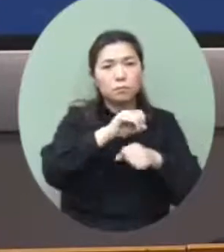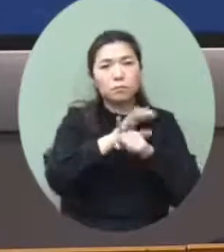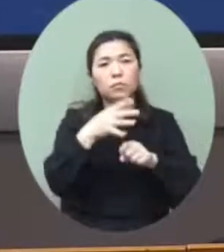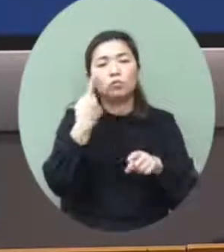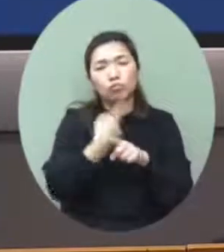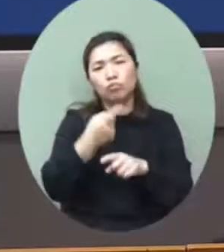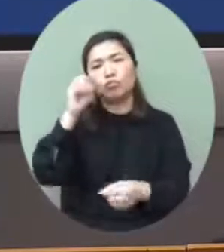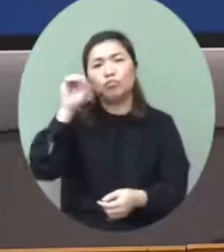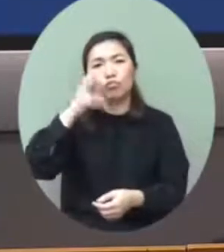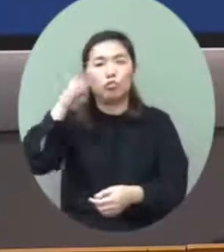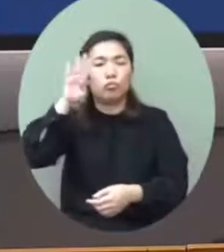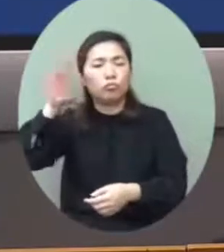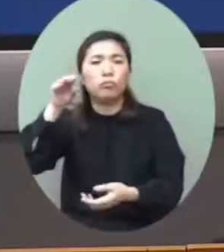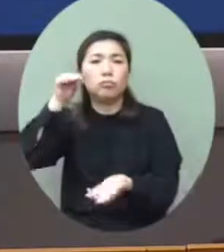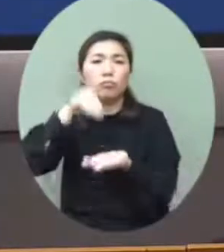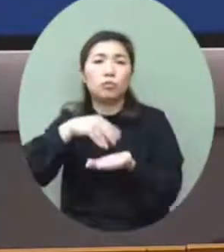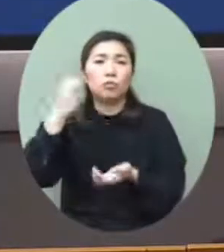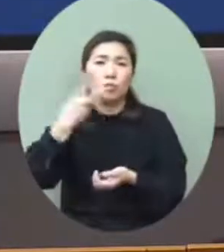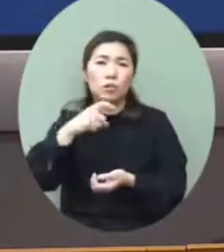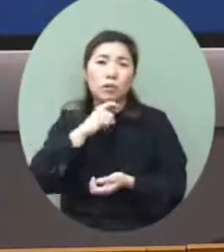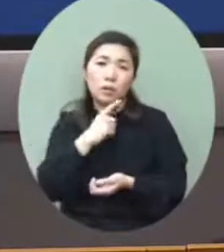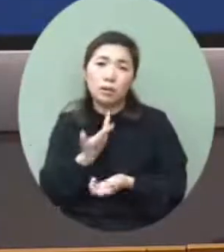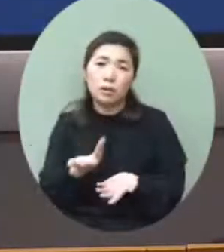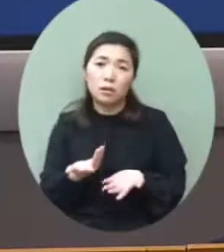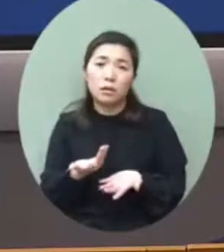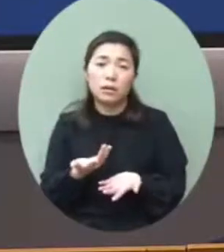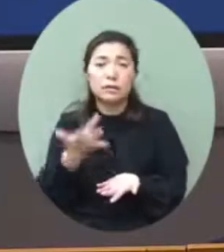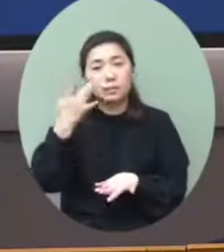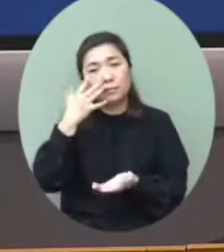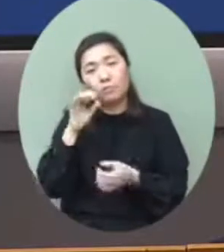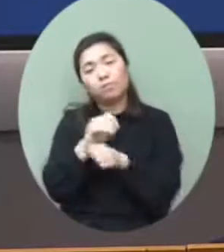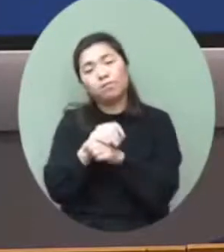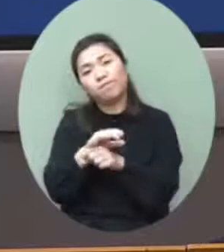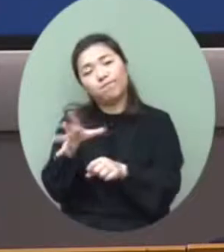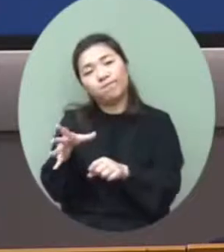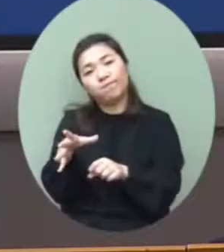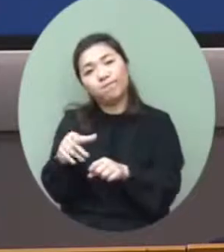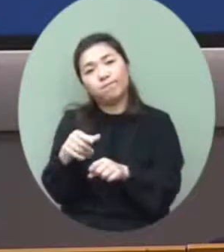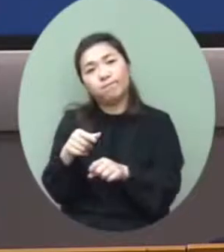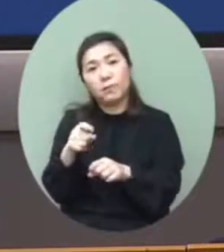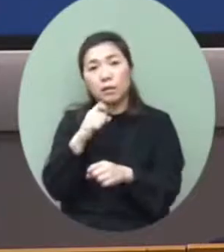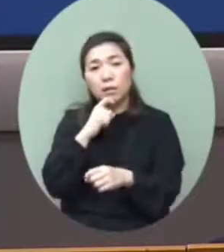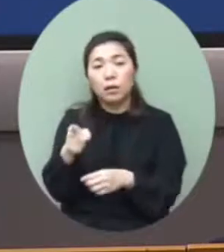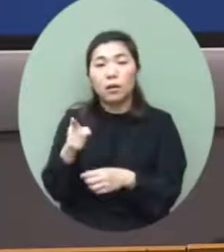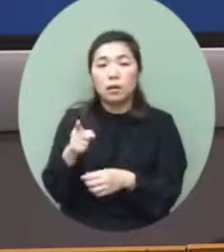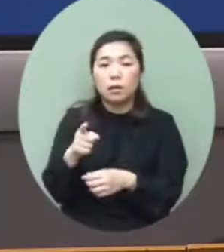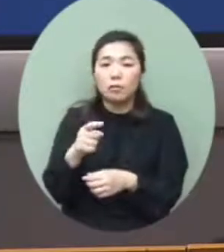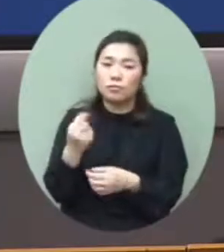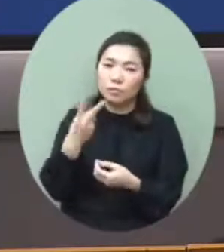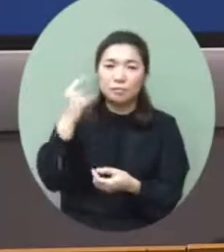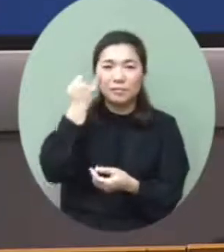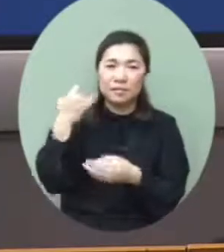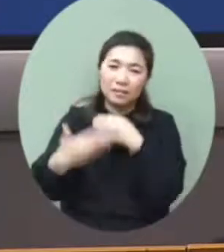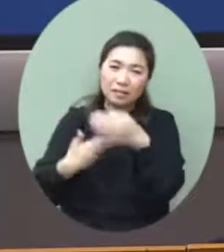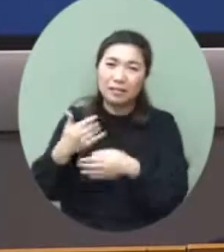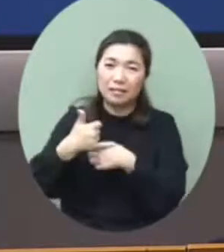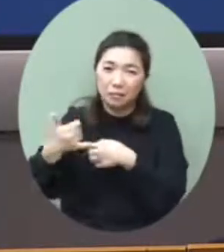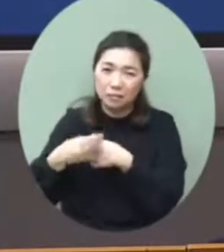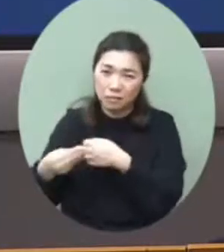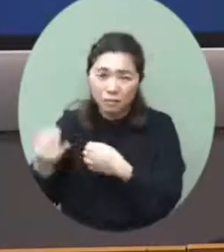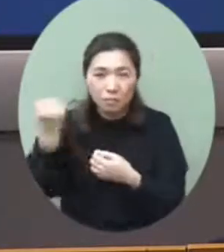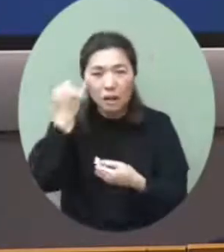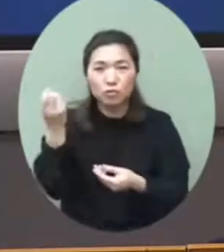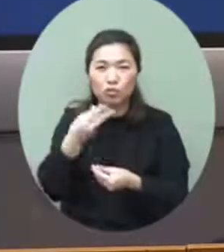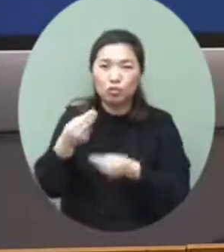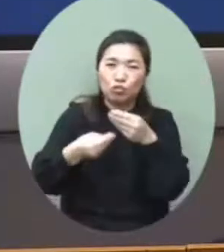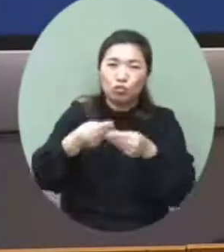wave of COVID-19 or any other virus in order to achieve the best results. And let